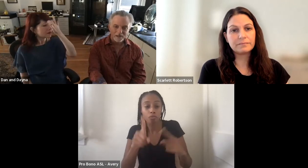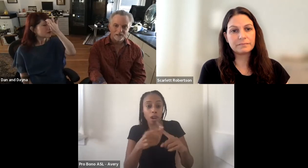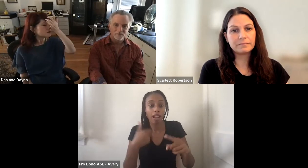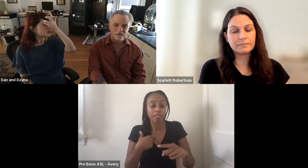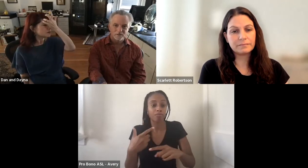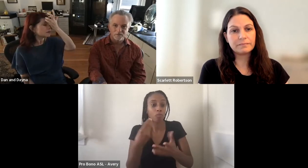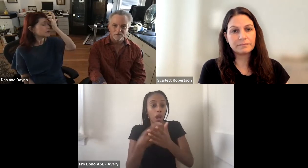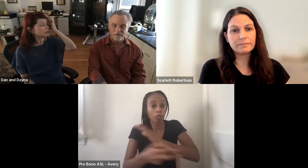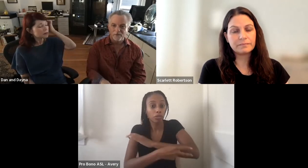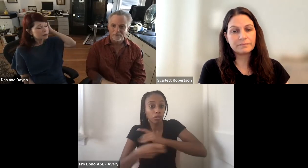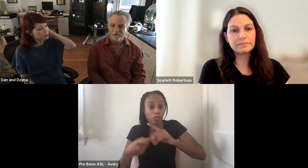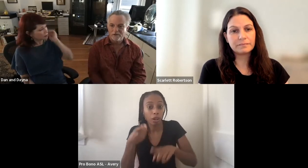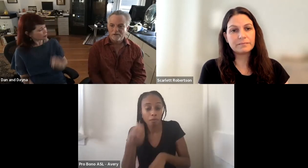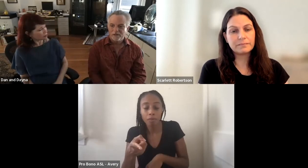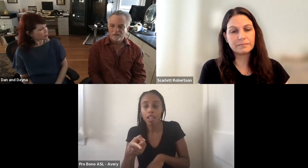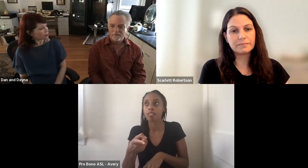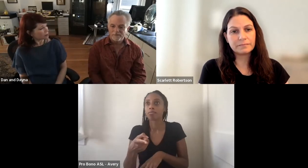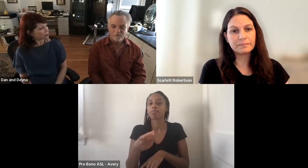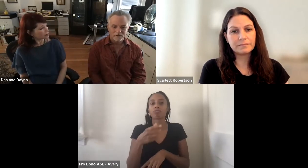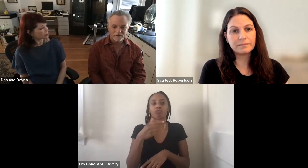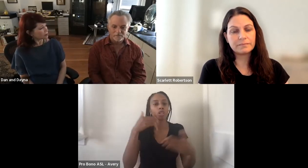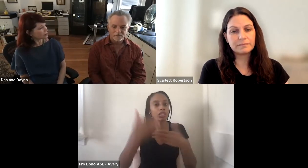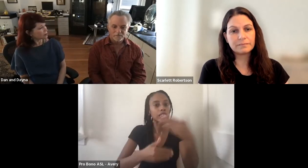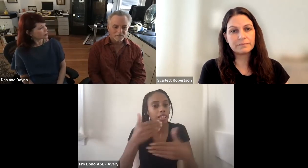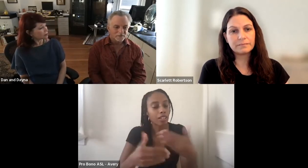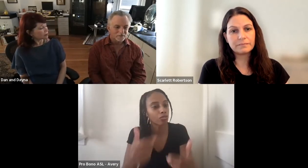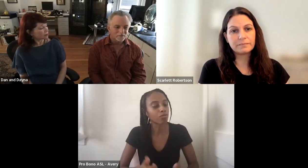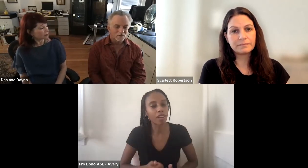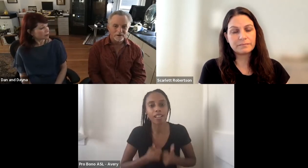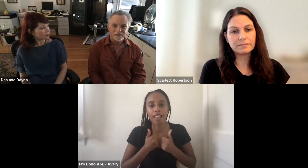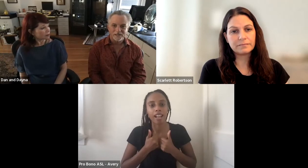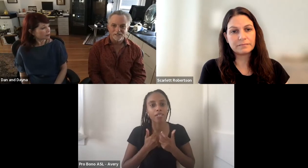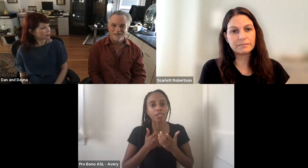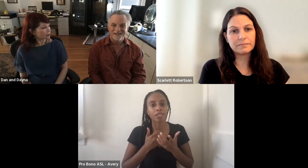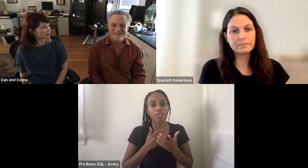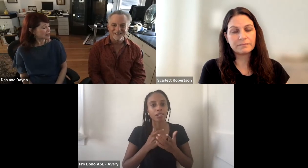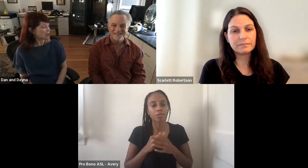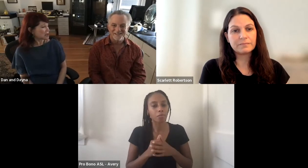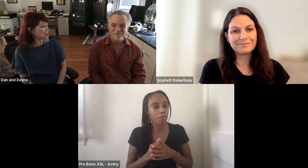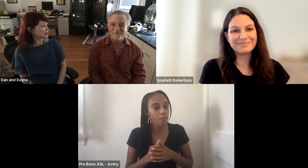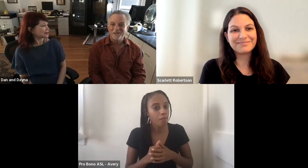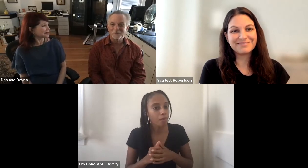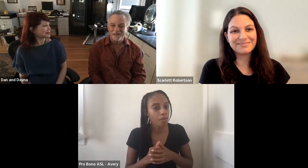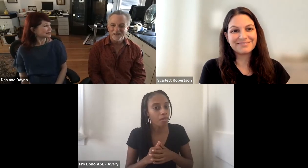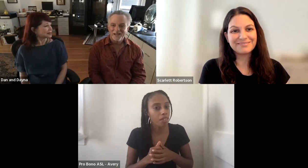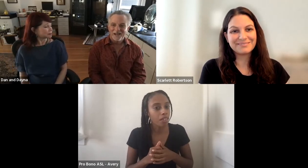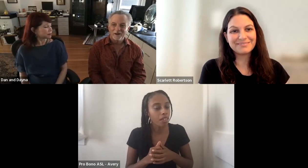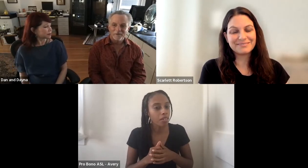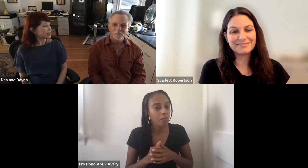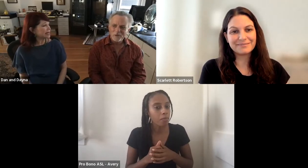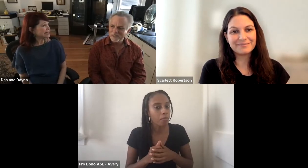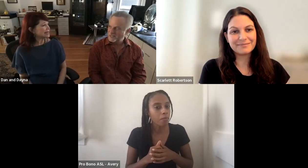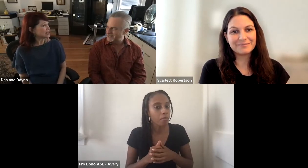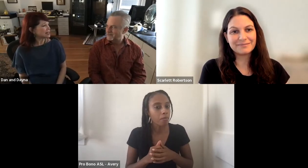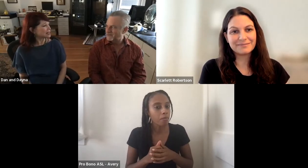time as trying to drive forward in a life where you acquire dents on the frame a little bit.